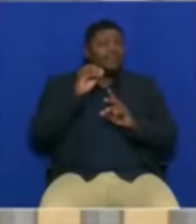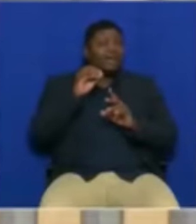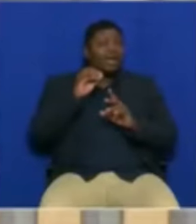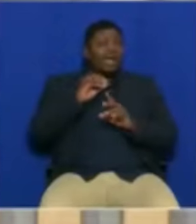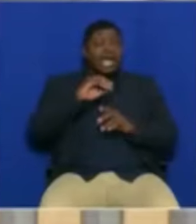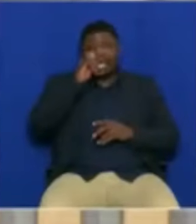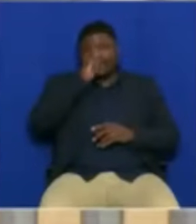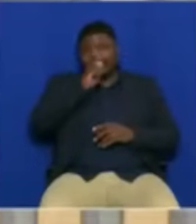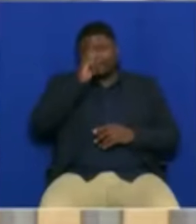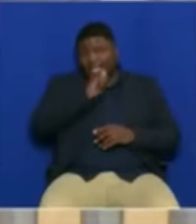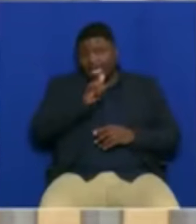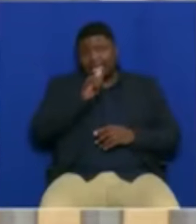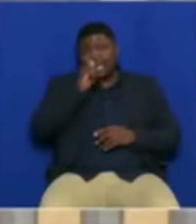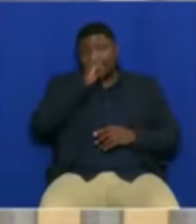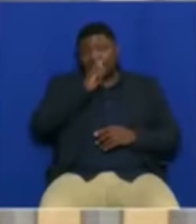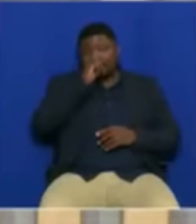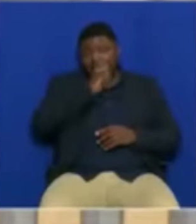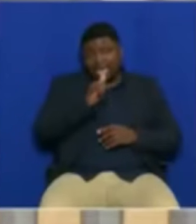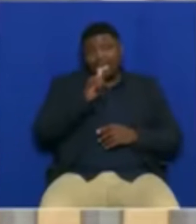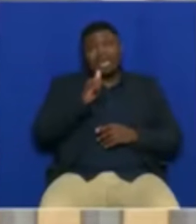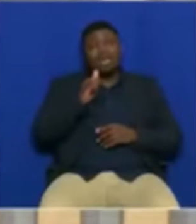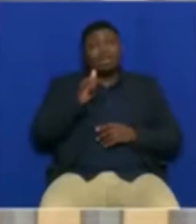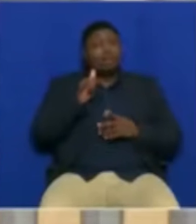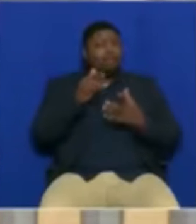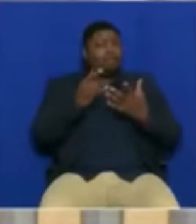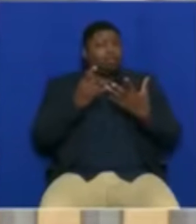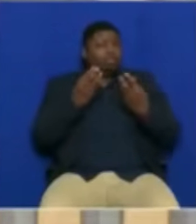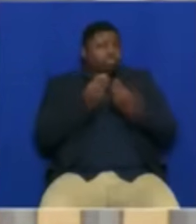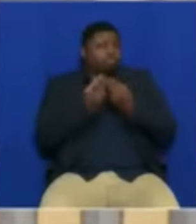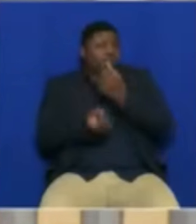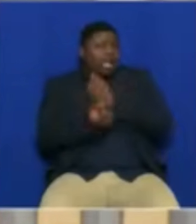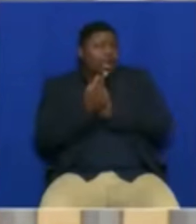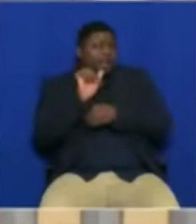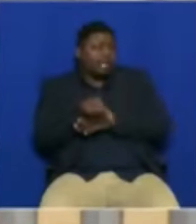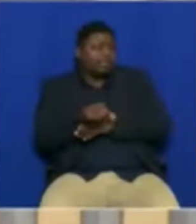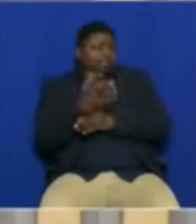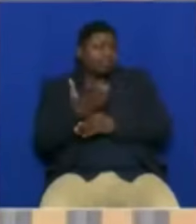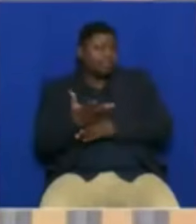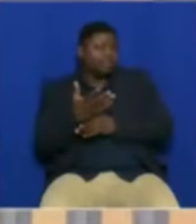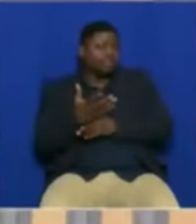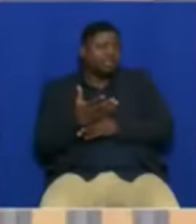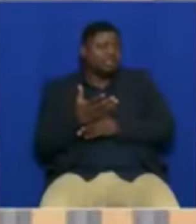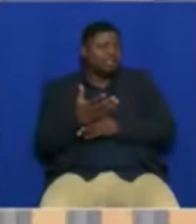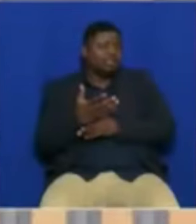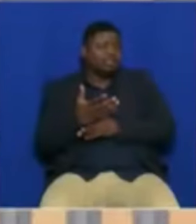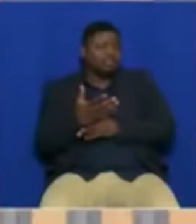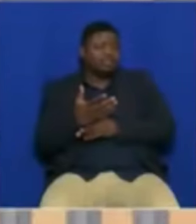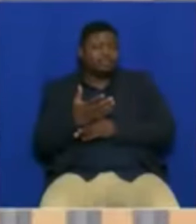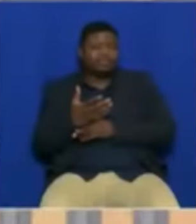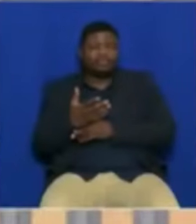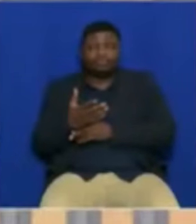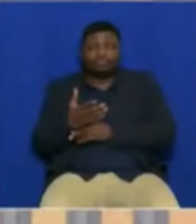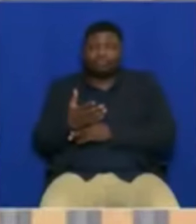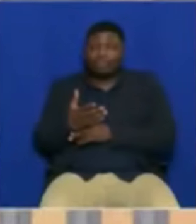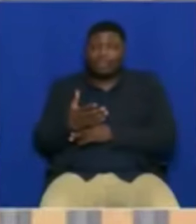committed there. Like, let me just jump on the box. So are you basically saying,